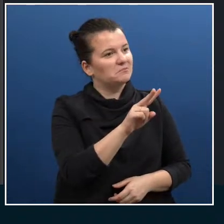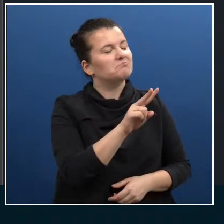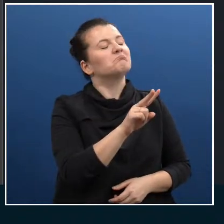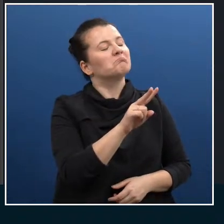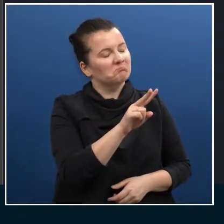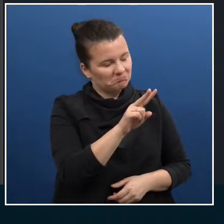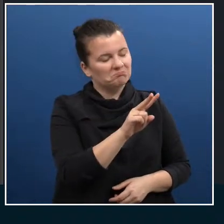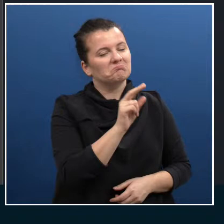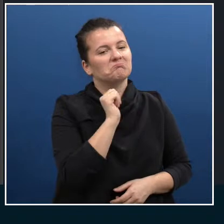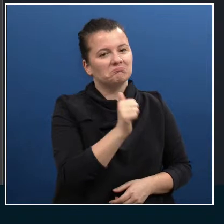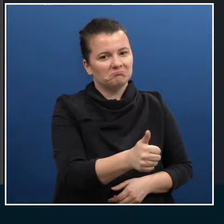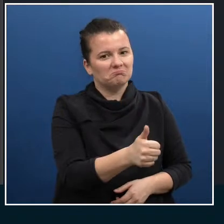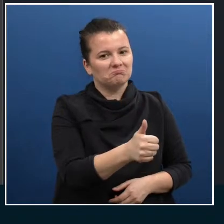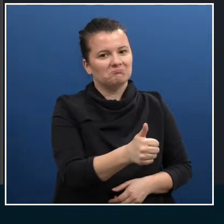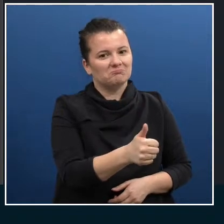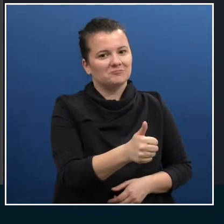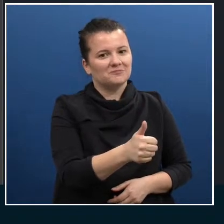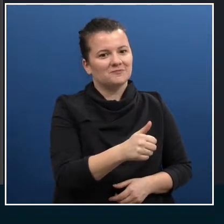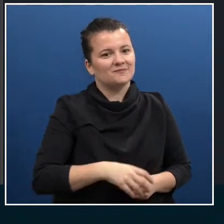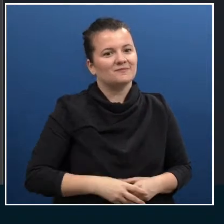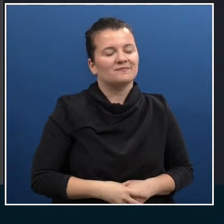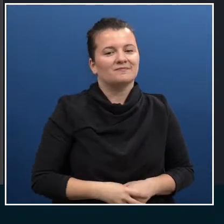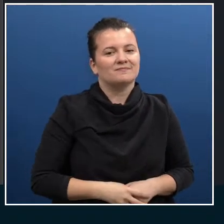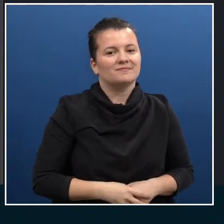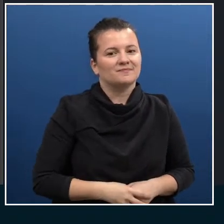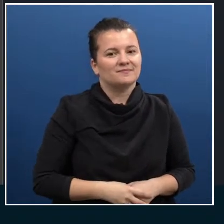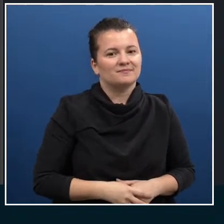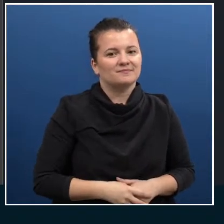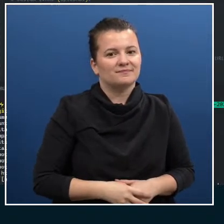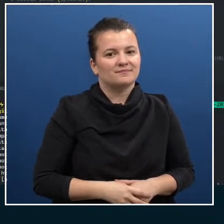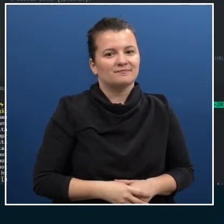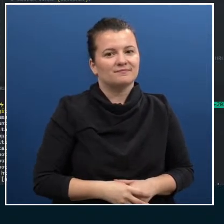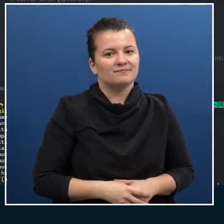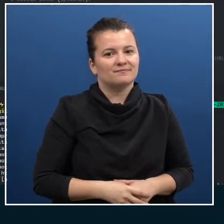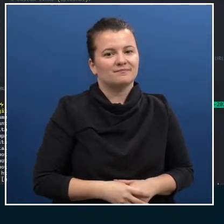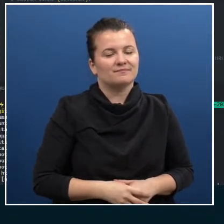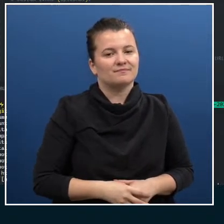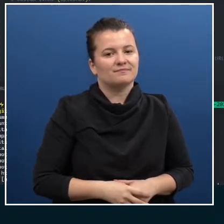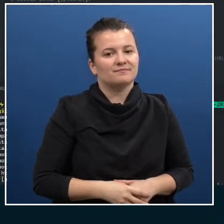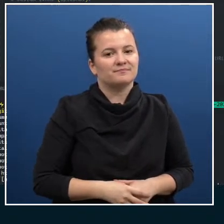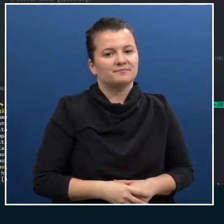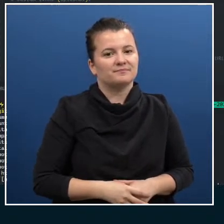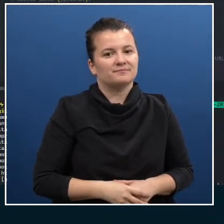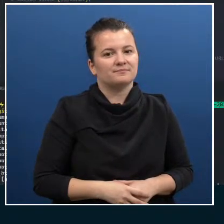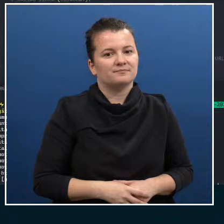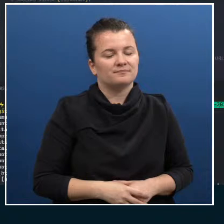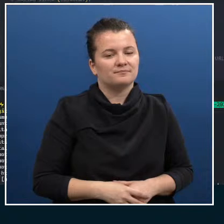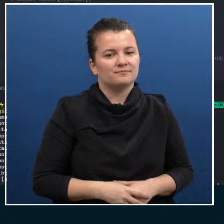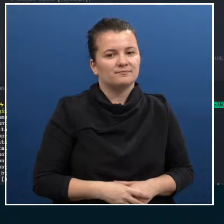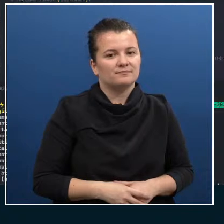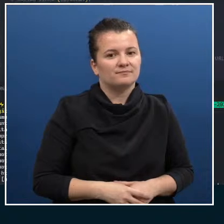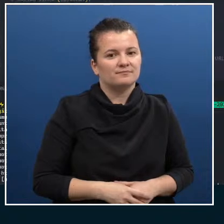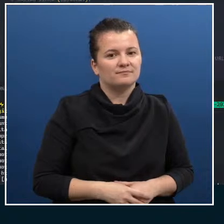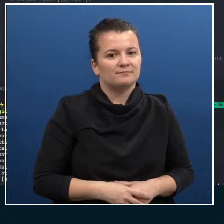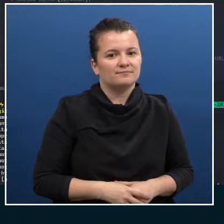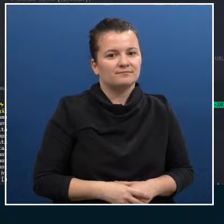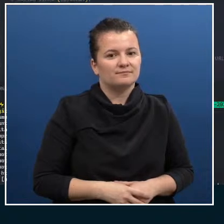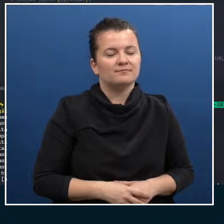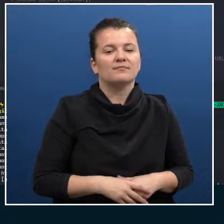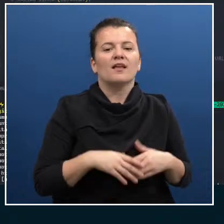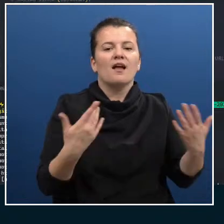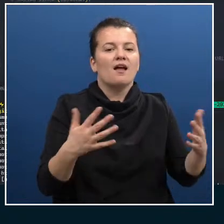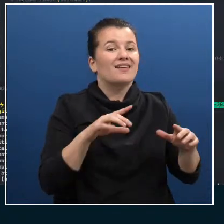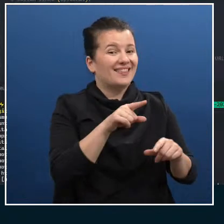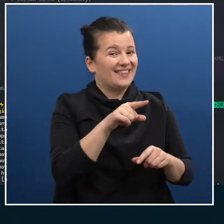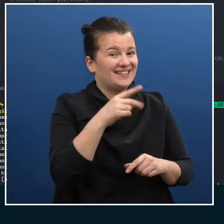I'm happy with that. And of course, now I only have it local running,